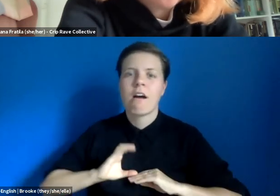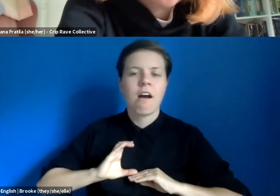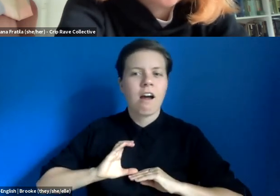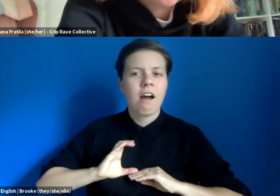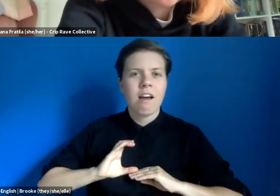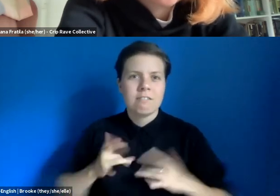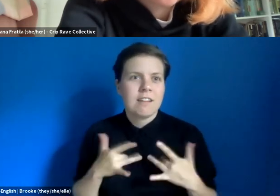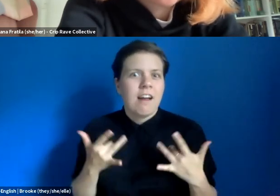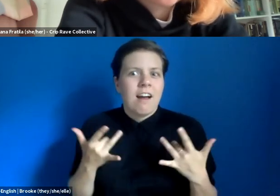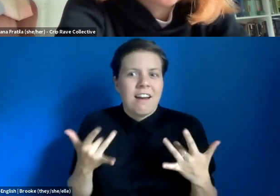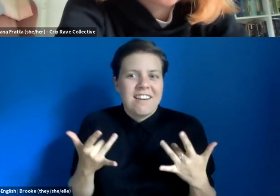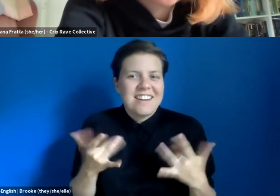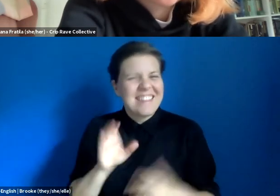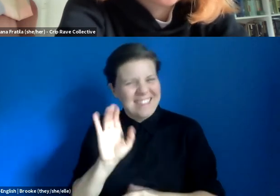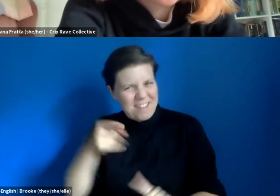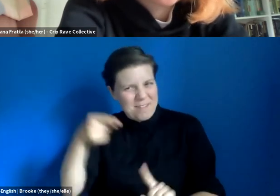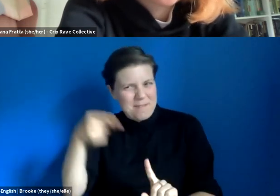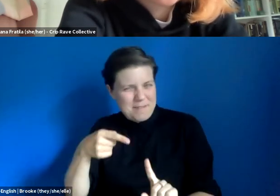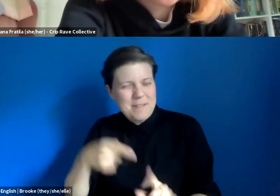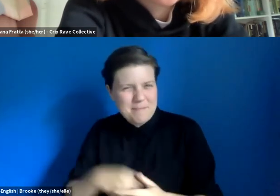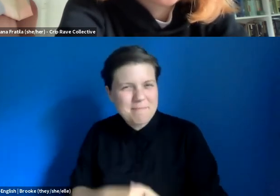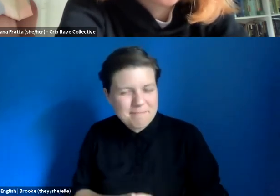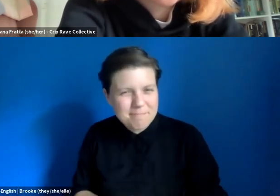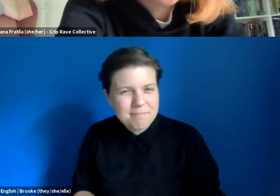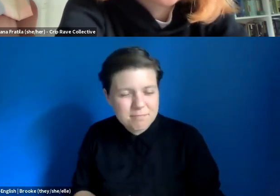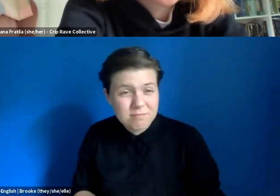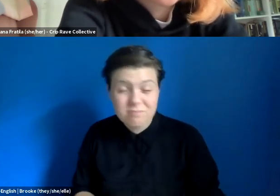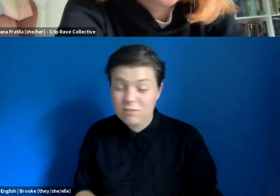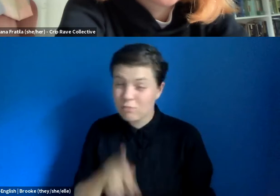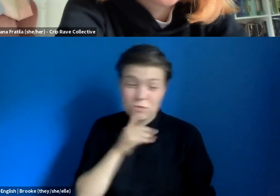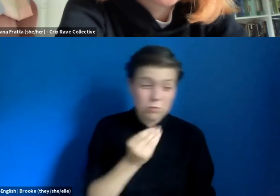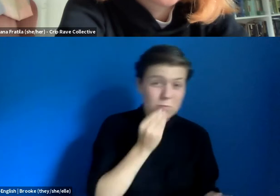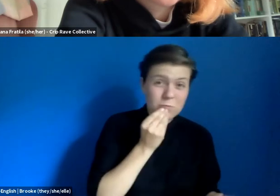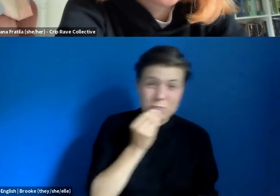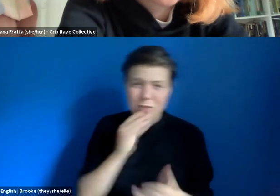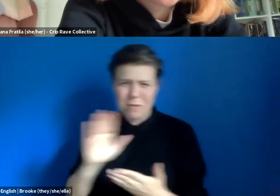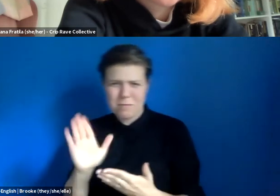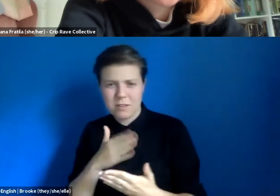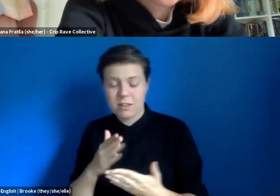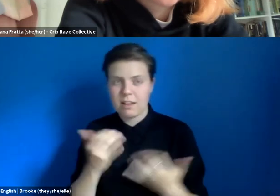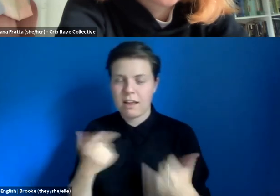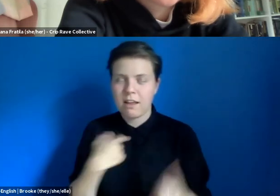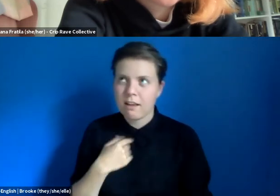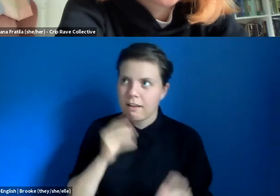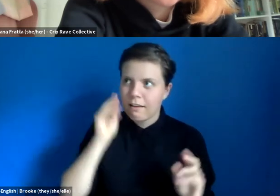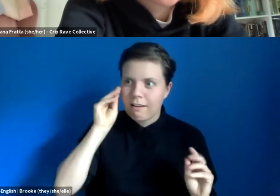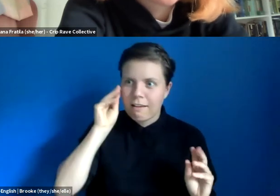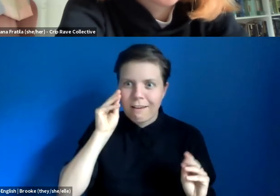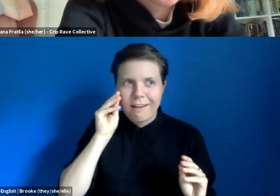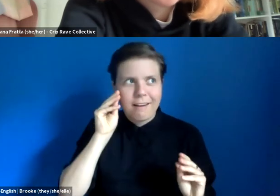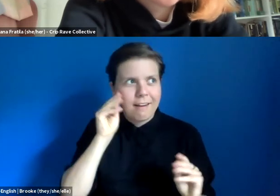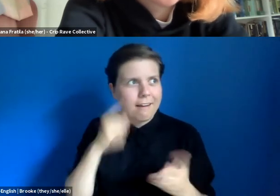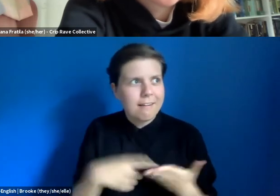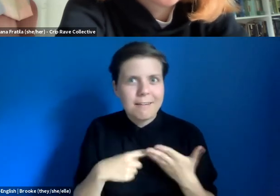be related to music as well. My goodness, I'm salivating. I'm actually getting hungry talking about